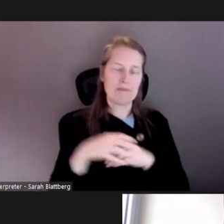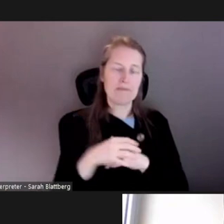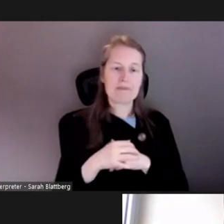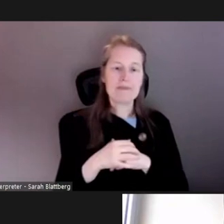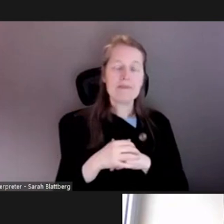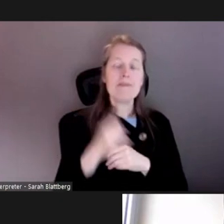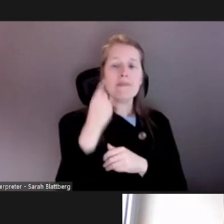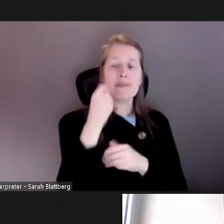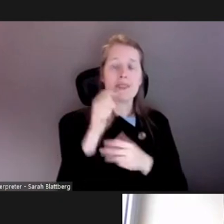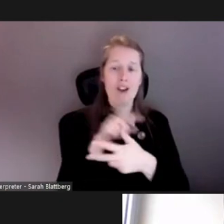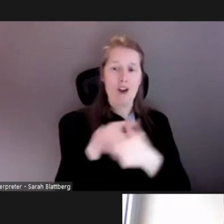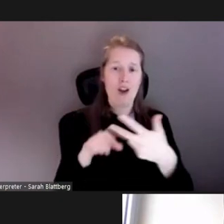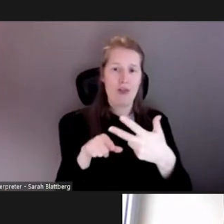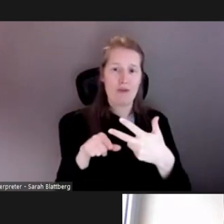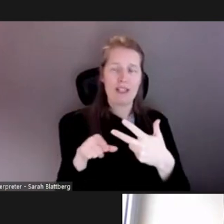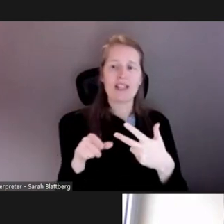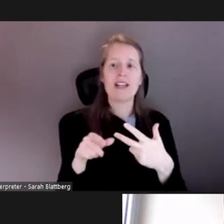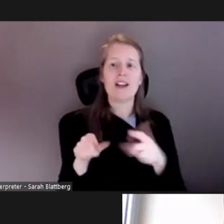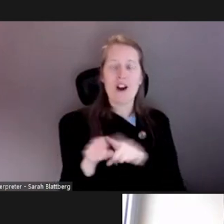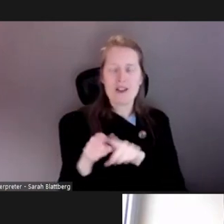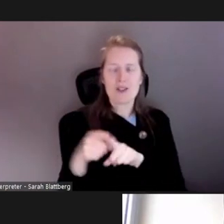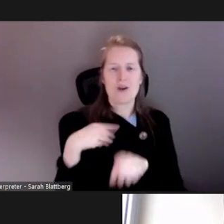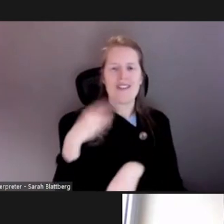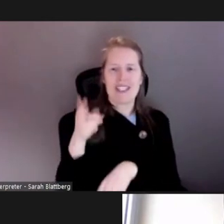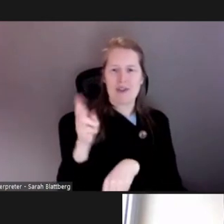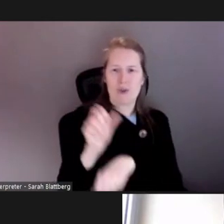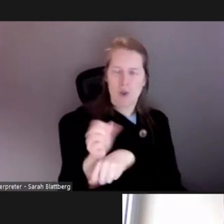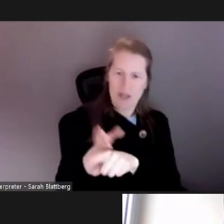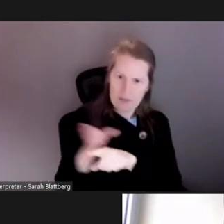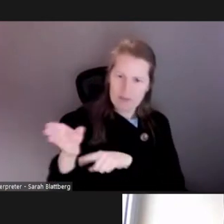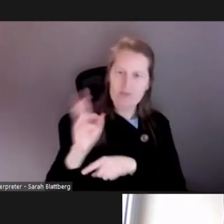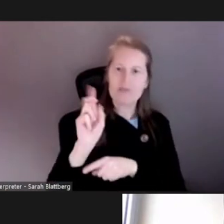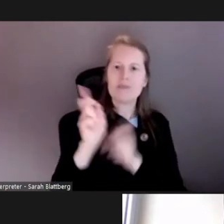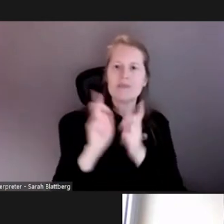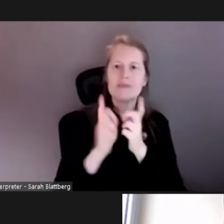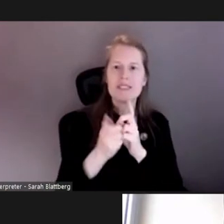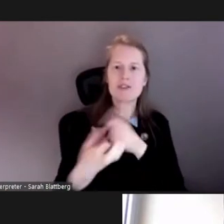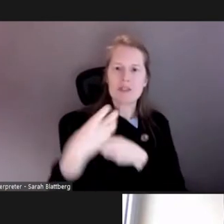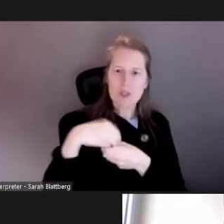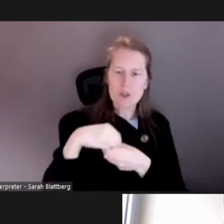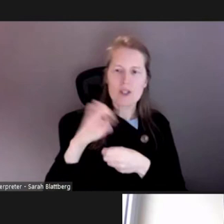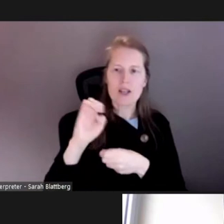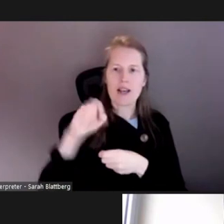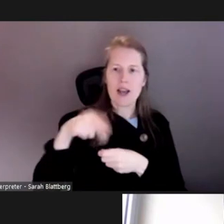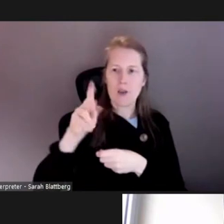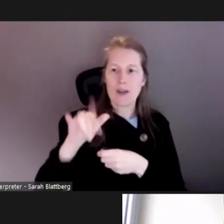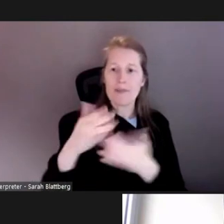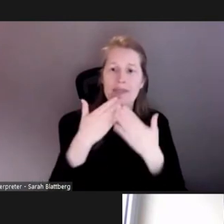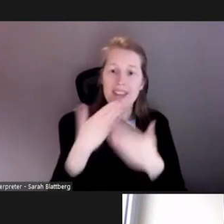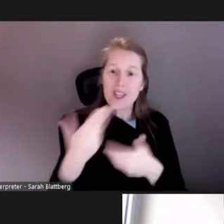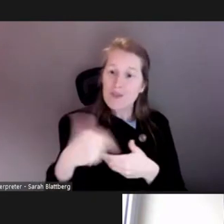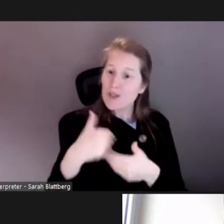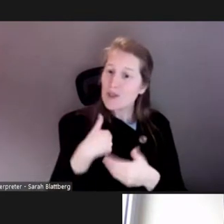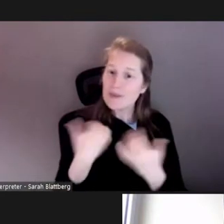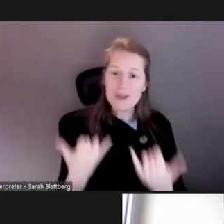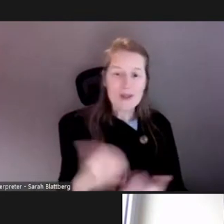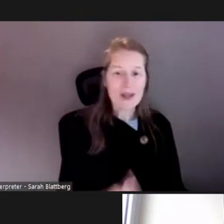roles, all three of my guests have a history of working in the fields of digital inclusion and equity. Thank you all for joining me today.